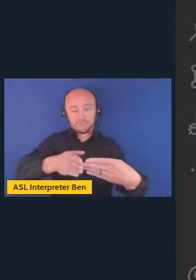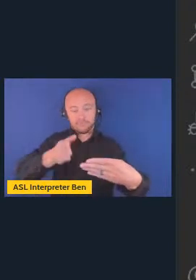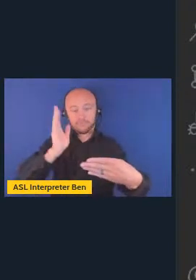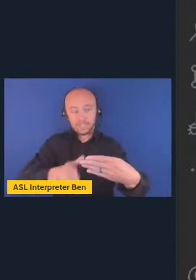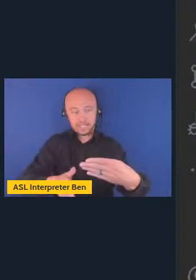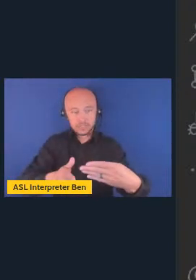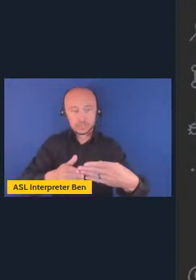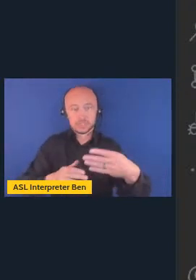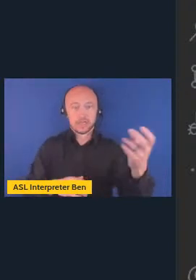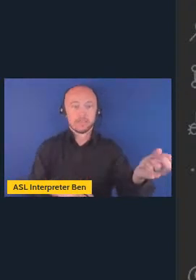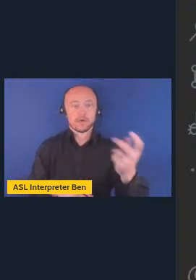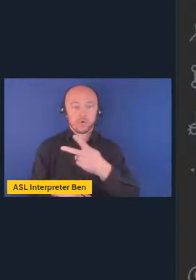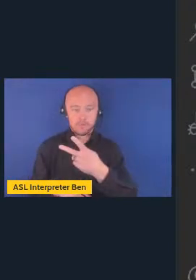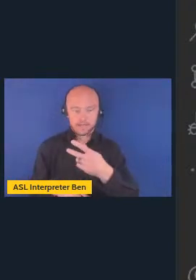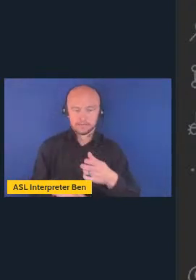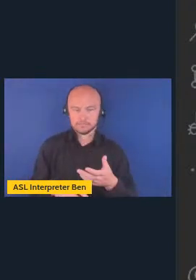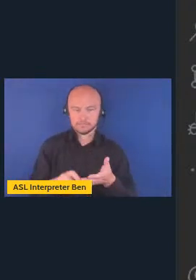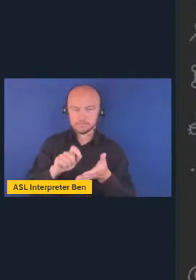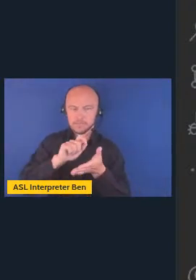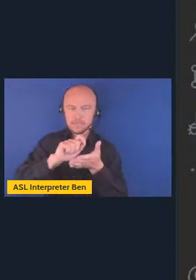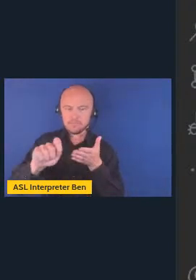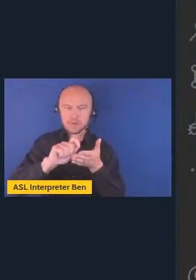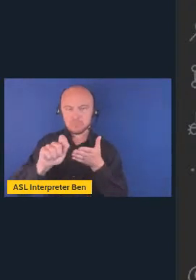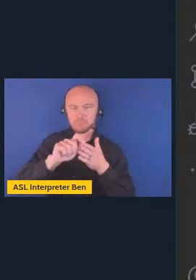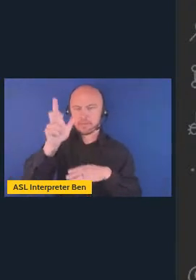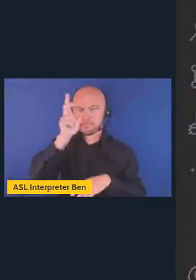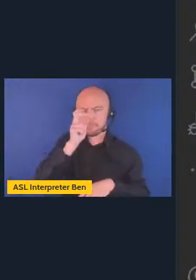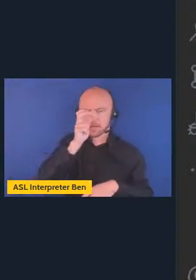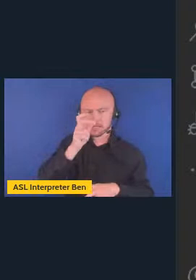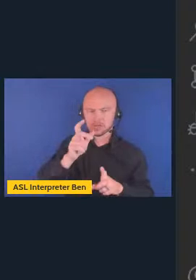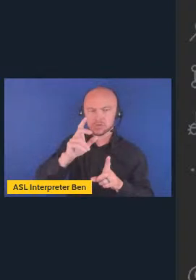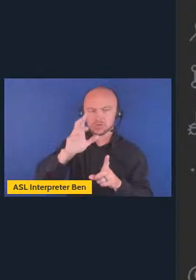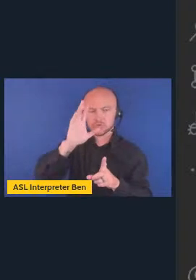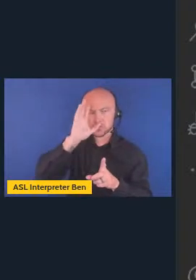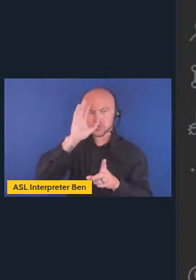to this. But let's write, I think I have a bug here.